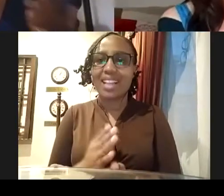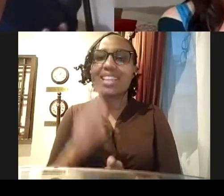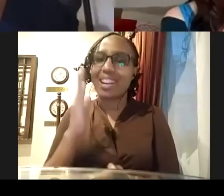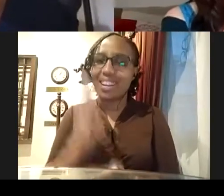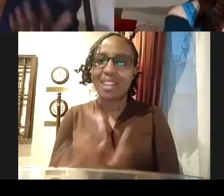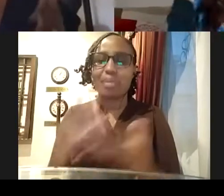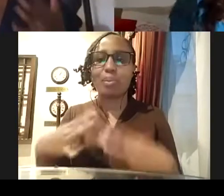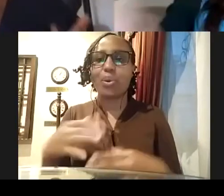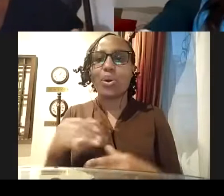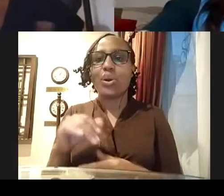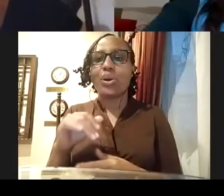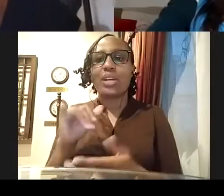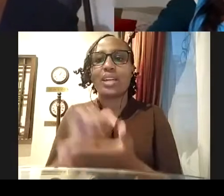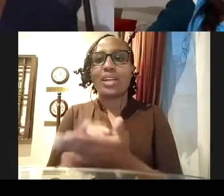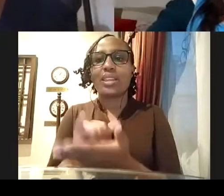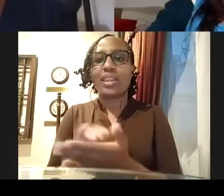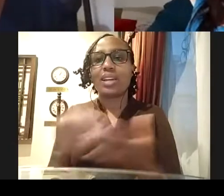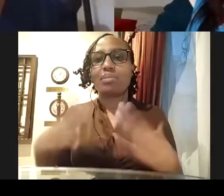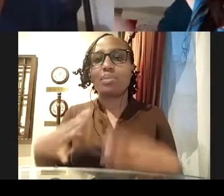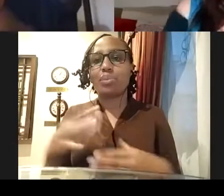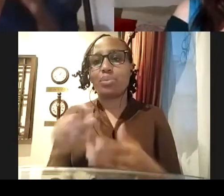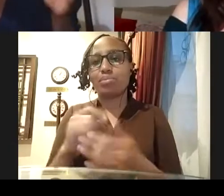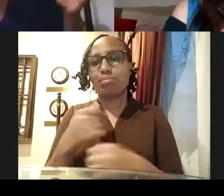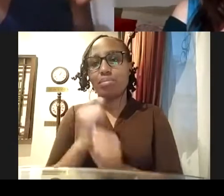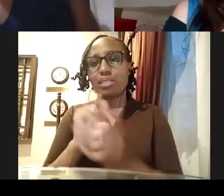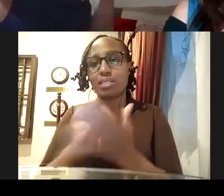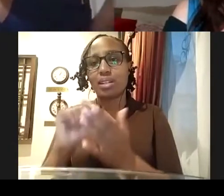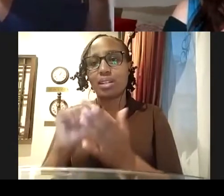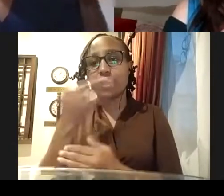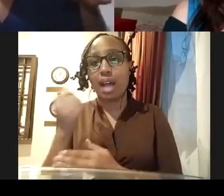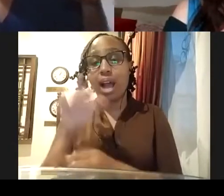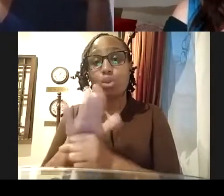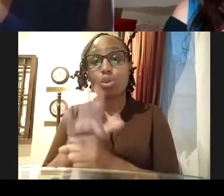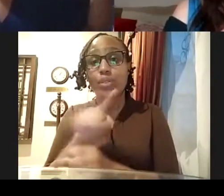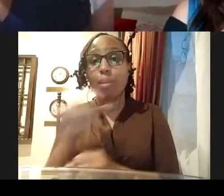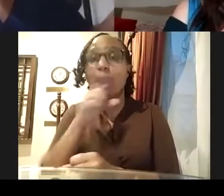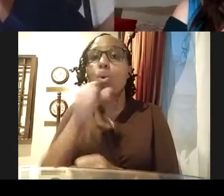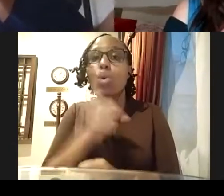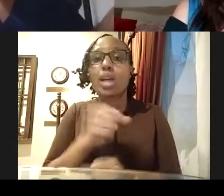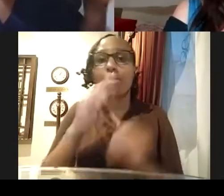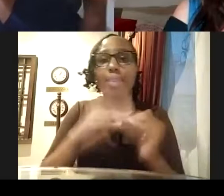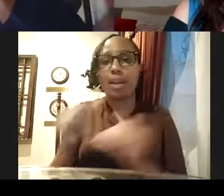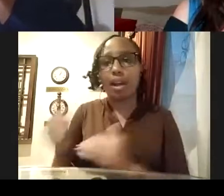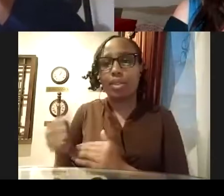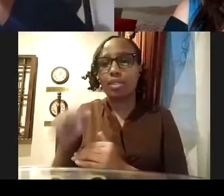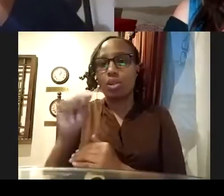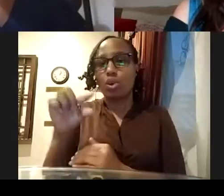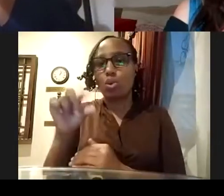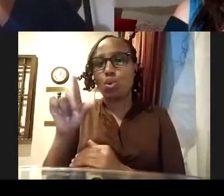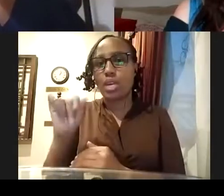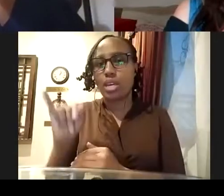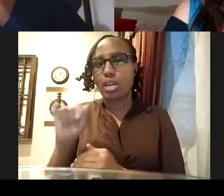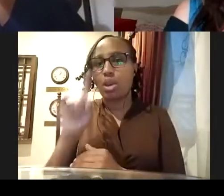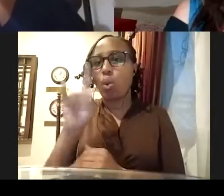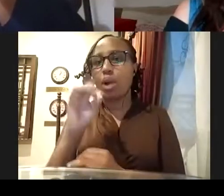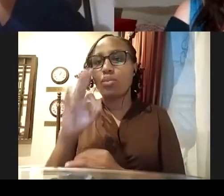it's that way for most writers. A lot of them are older than the others. So Googie was probably one of the first